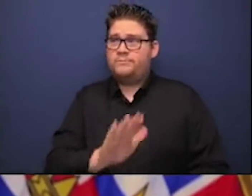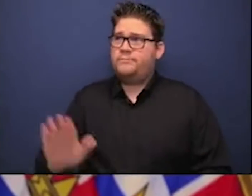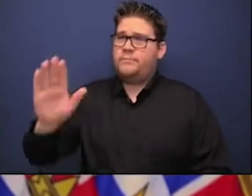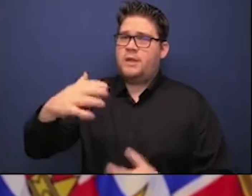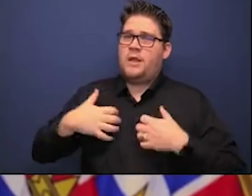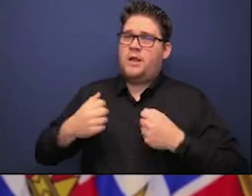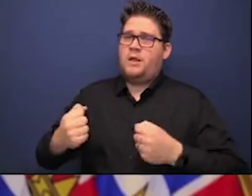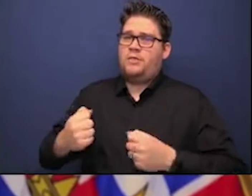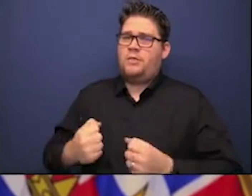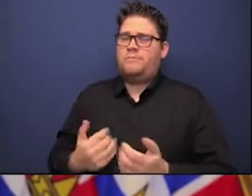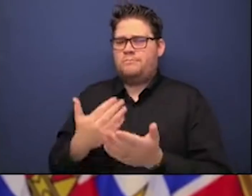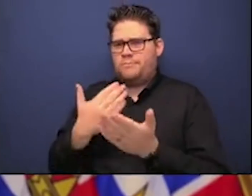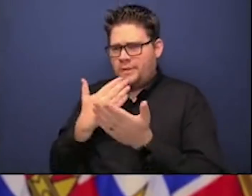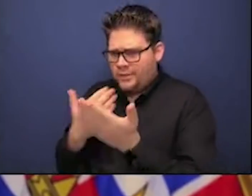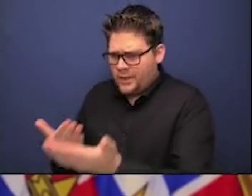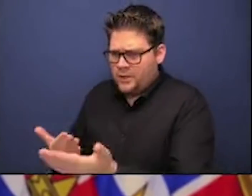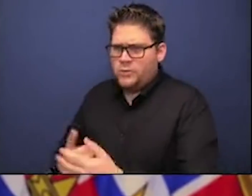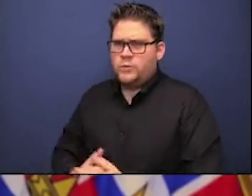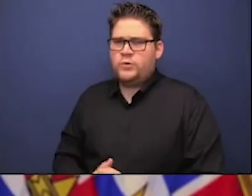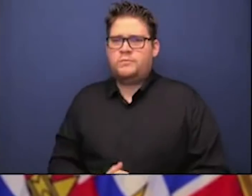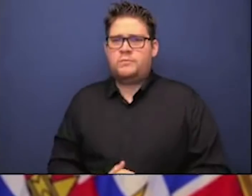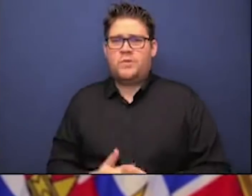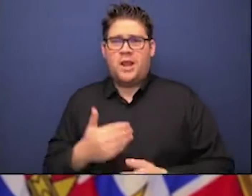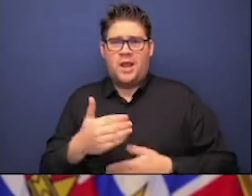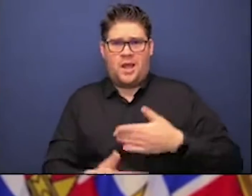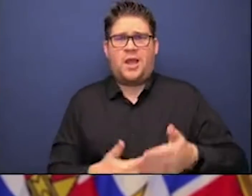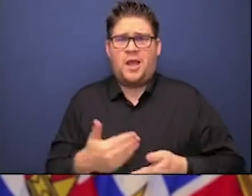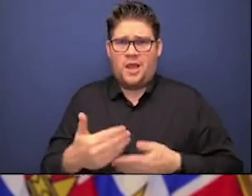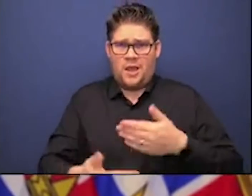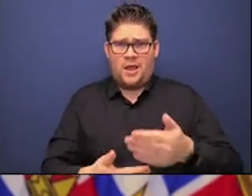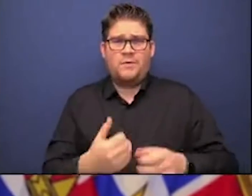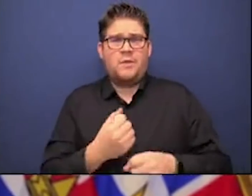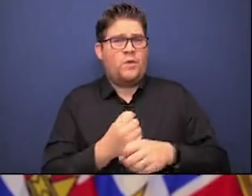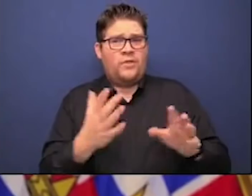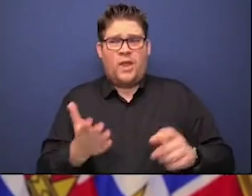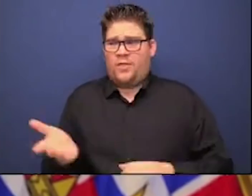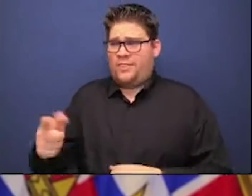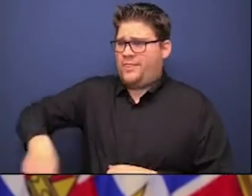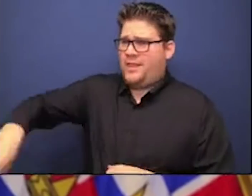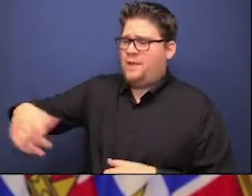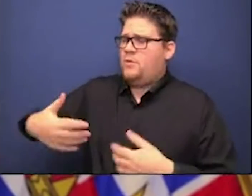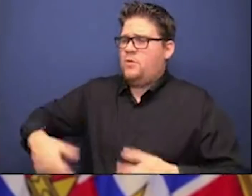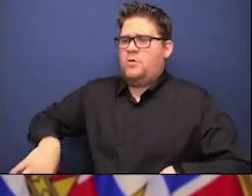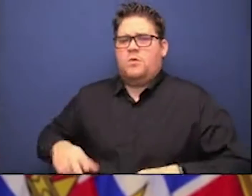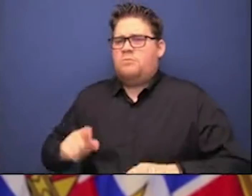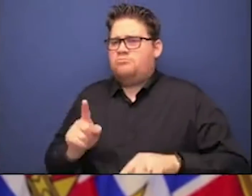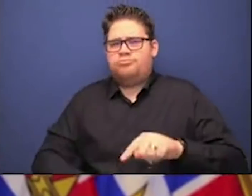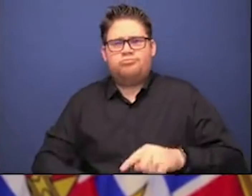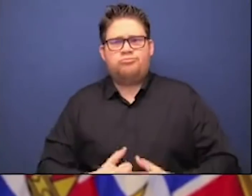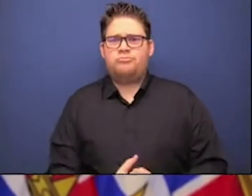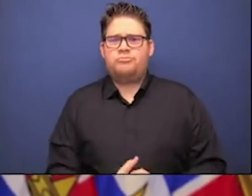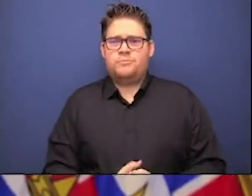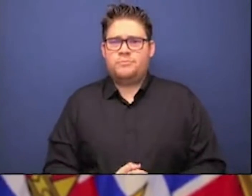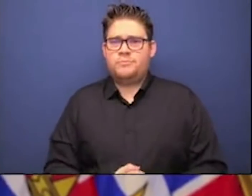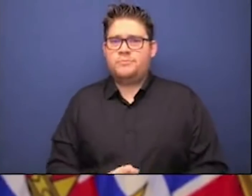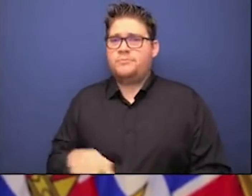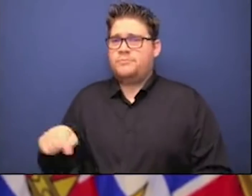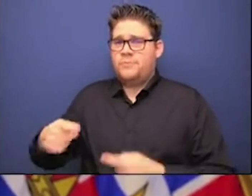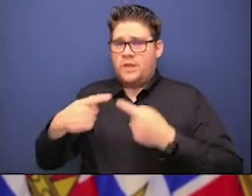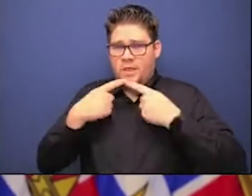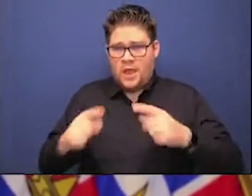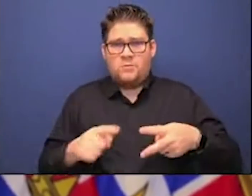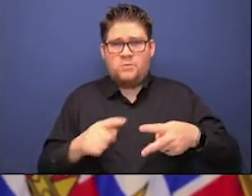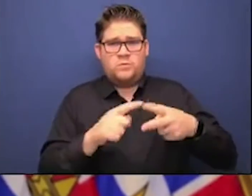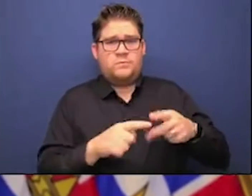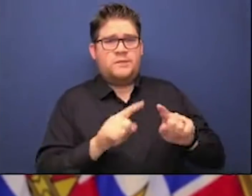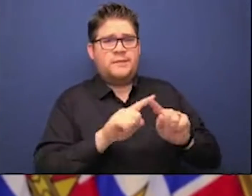their knowledge. Today, Minister Whiteside and Dr. Henry have outlined several changes to the K-12 health and safety guidelines under